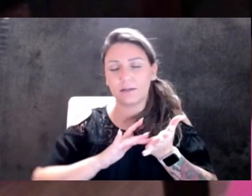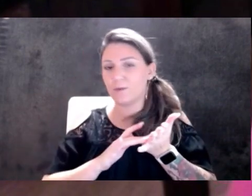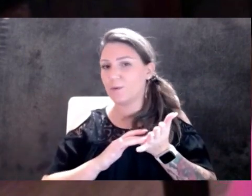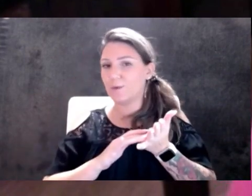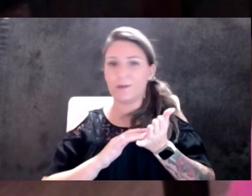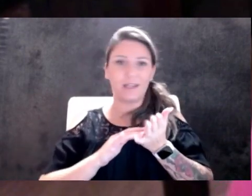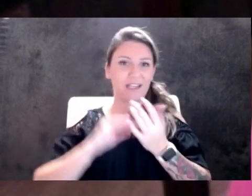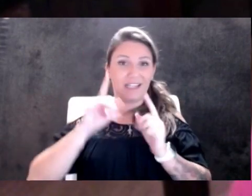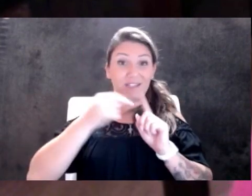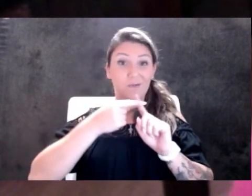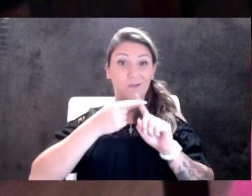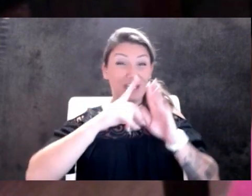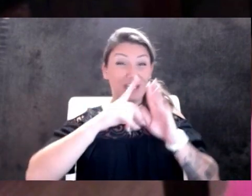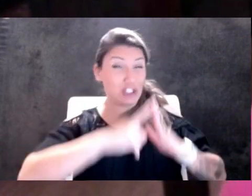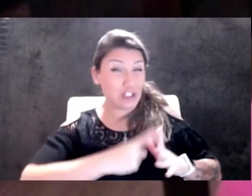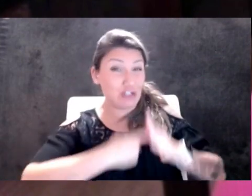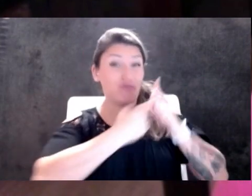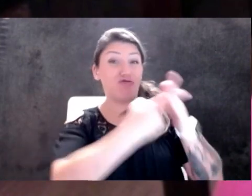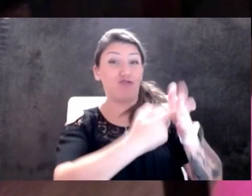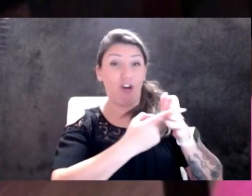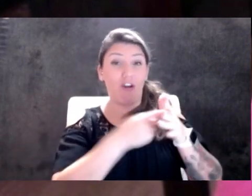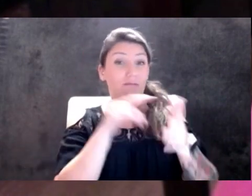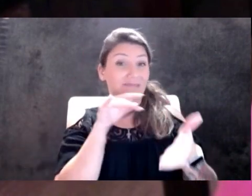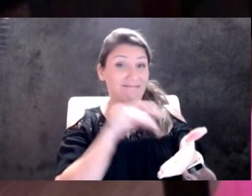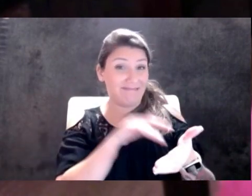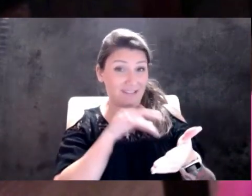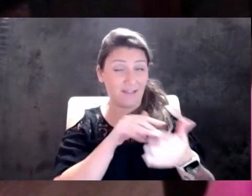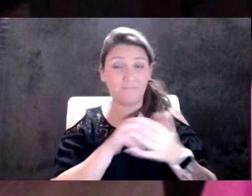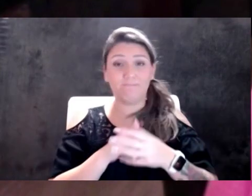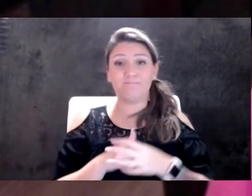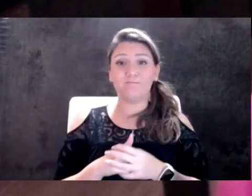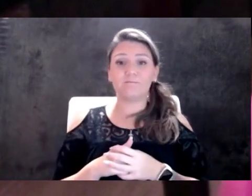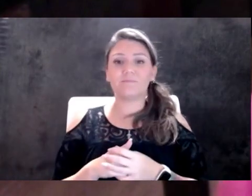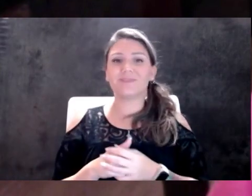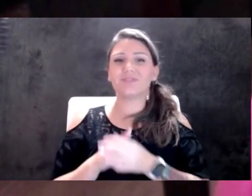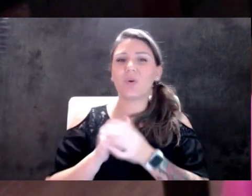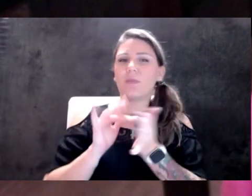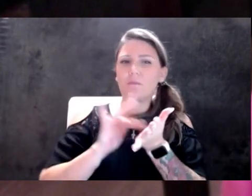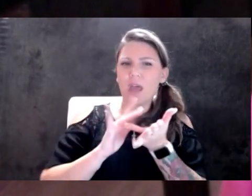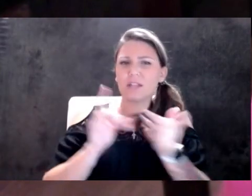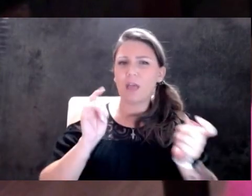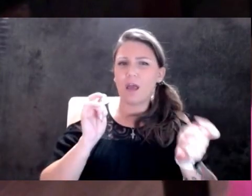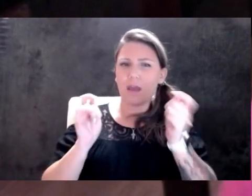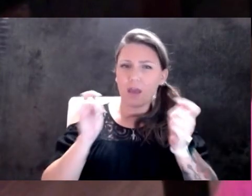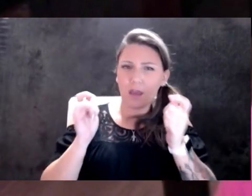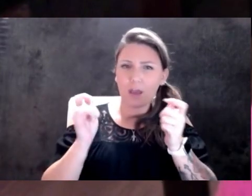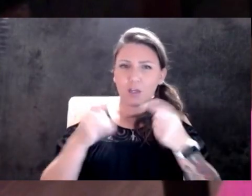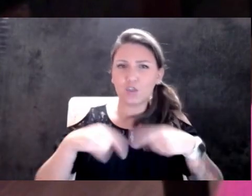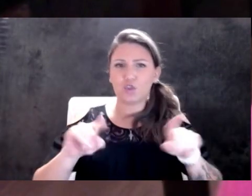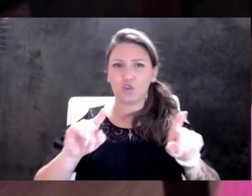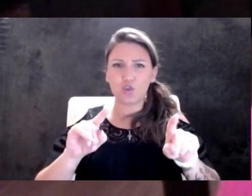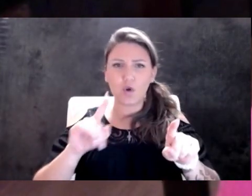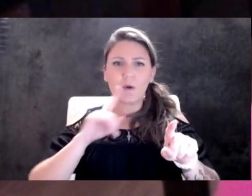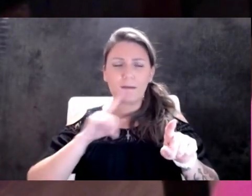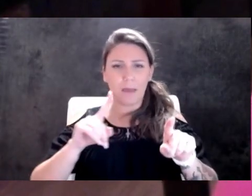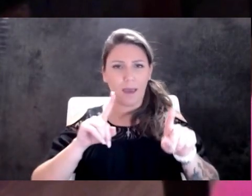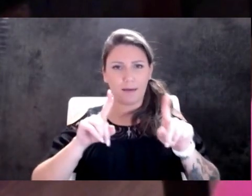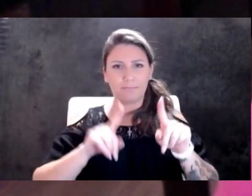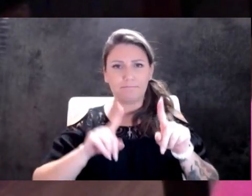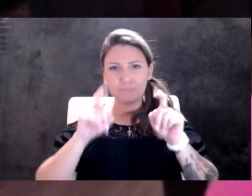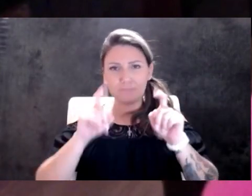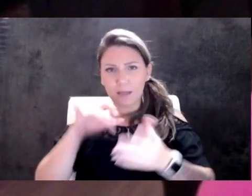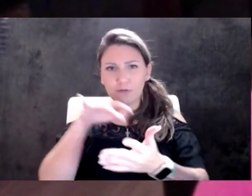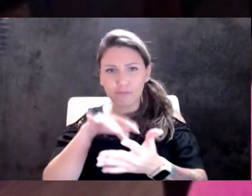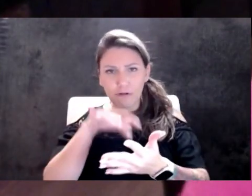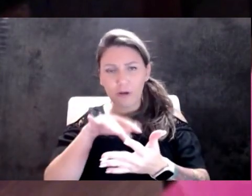I initially started the trial. So, the medications kind of changed throughout the trial, but that was an early one. And